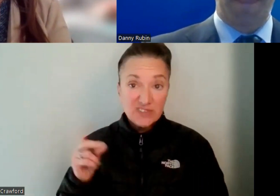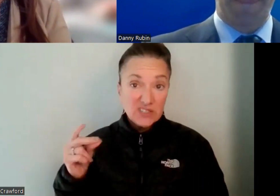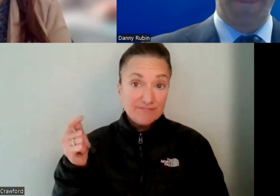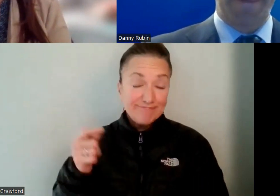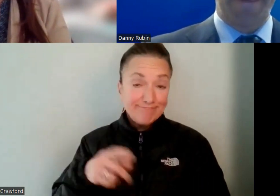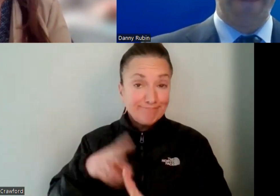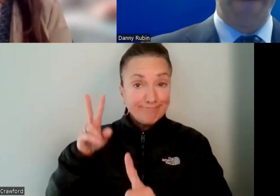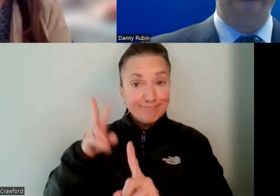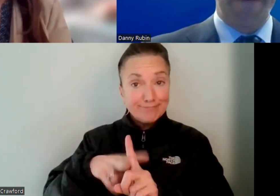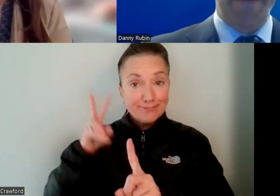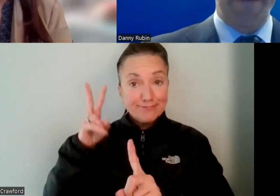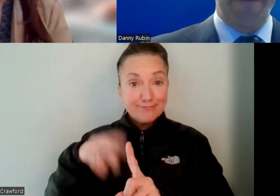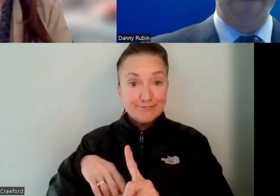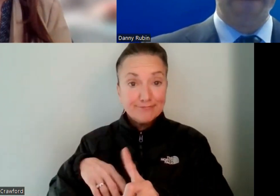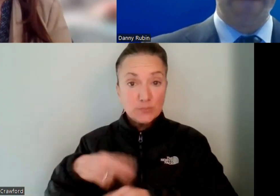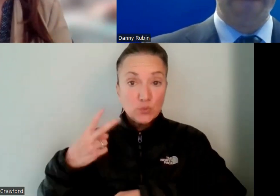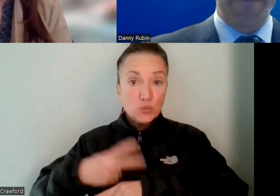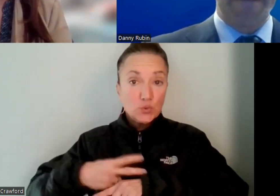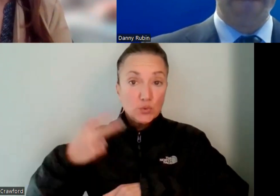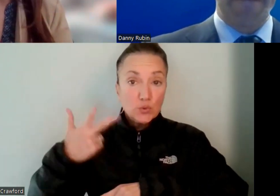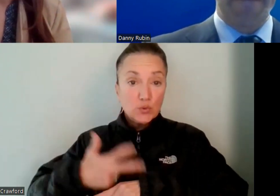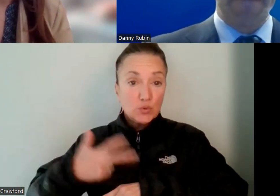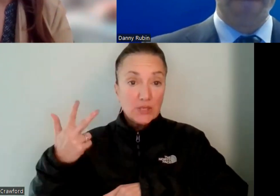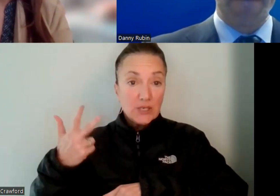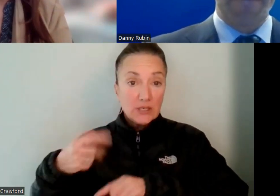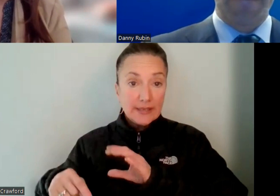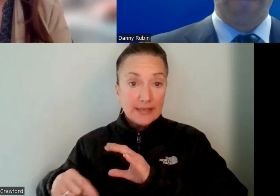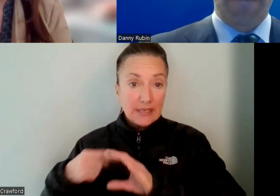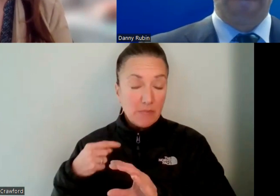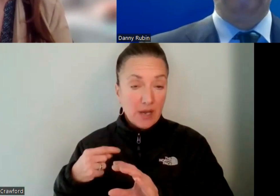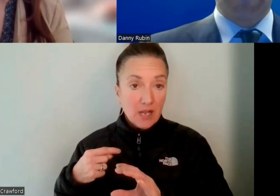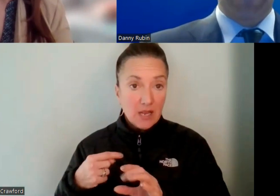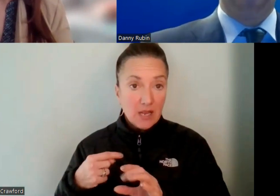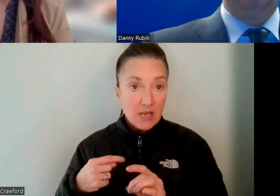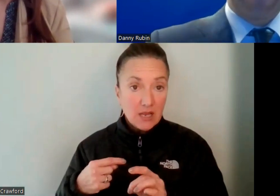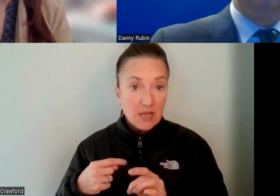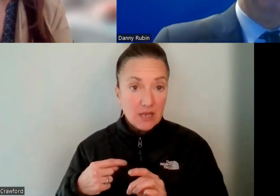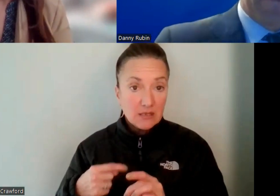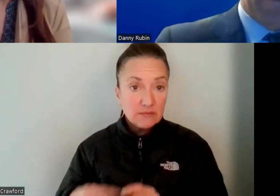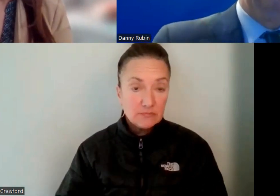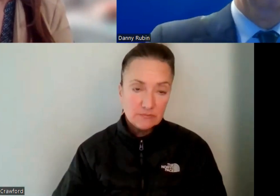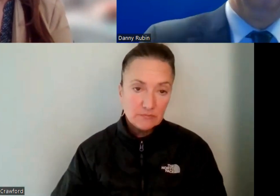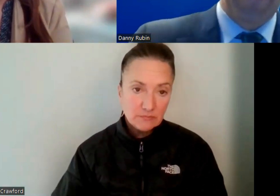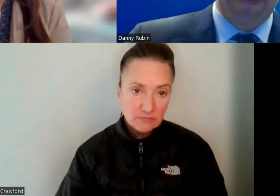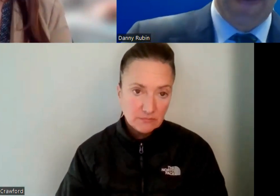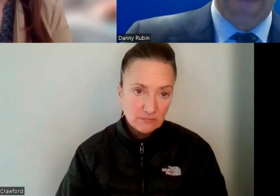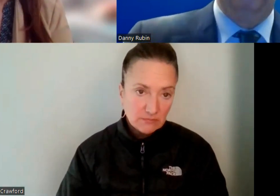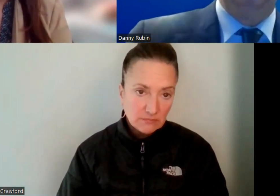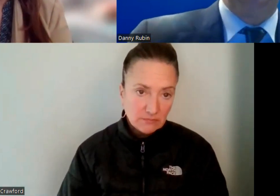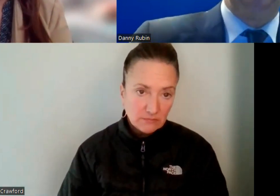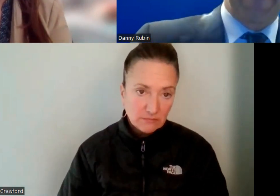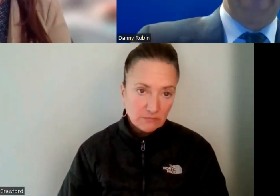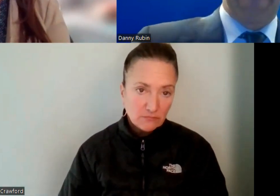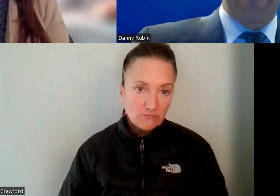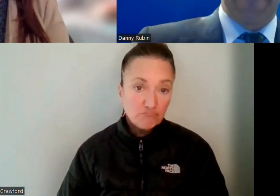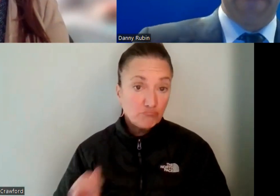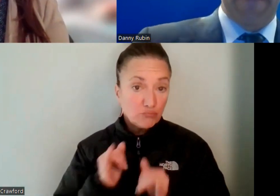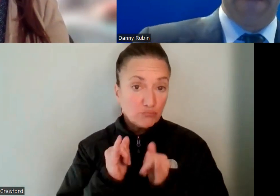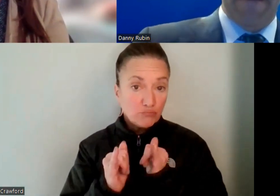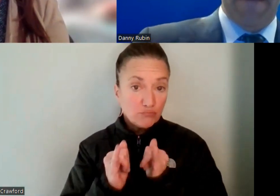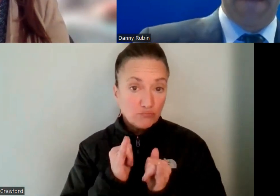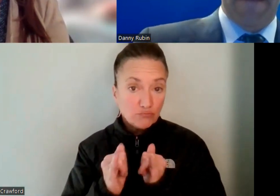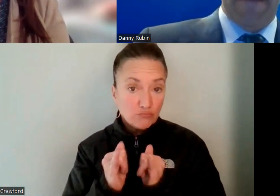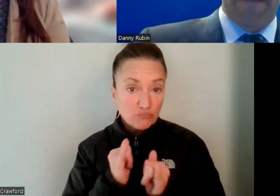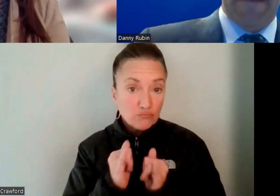and within like 2 or 3 days, I got an email from the pharmacy manager, and he wanted to interview me.